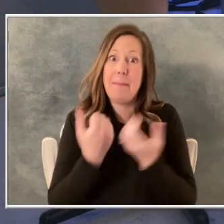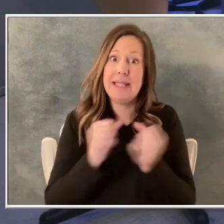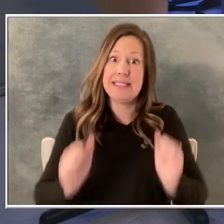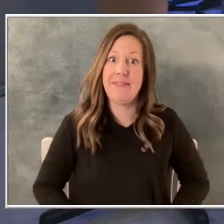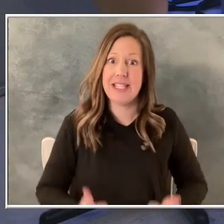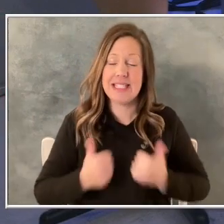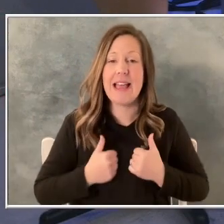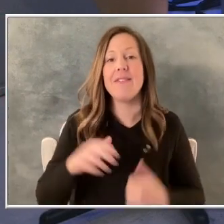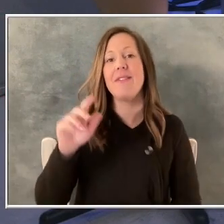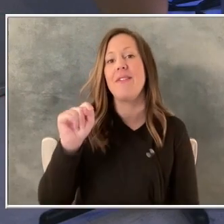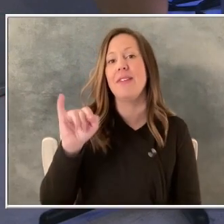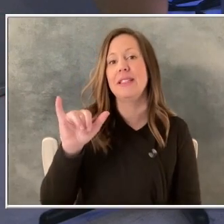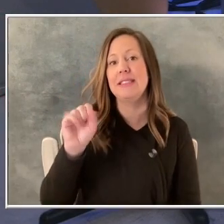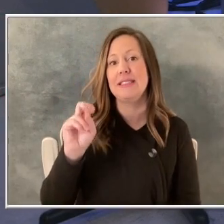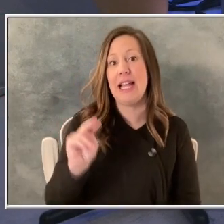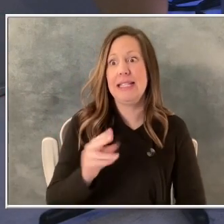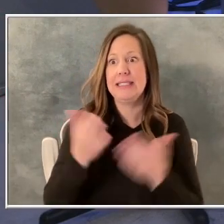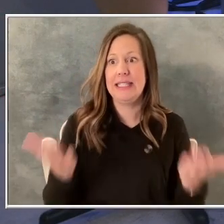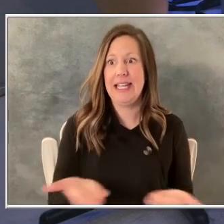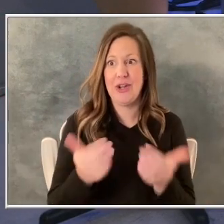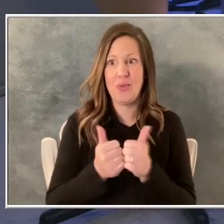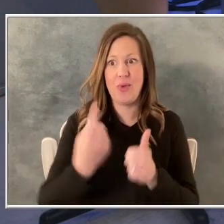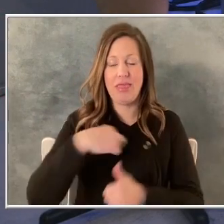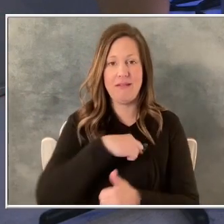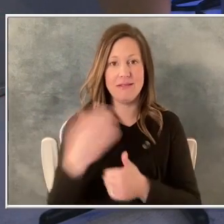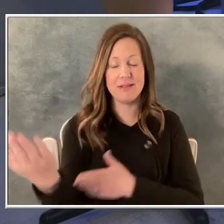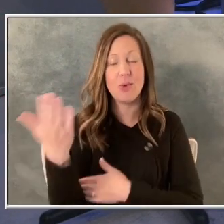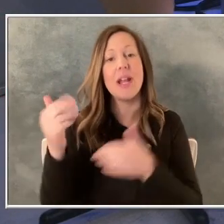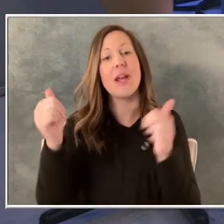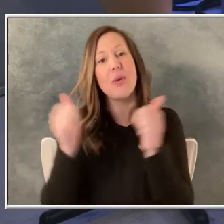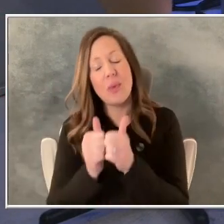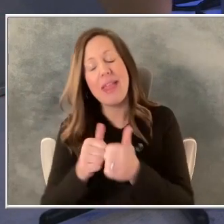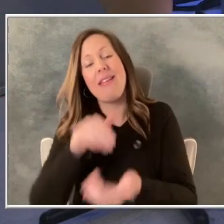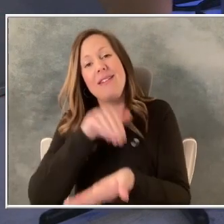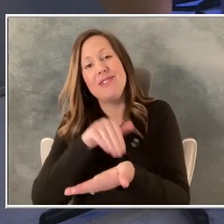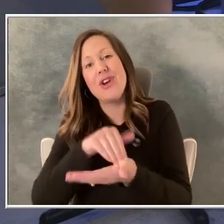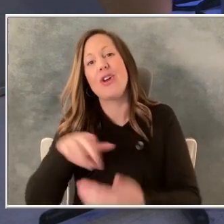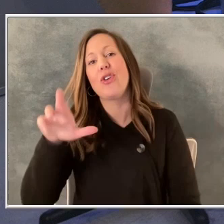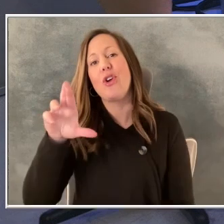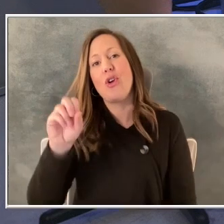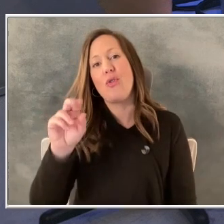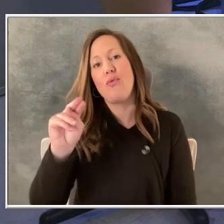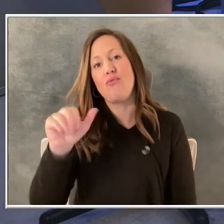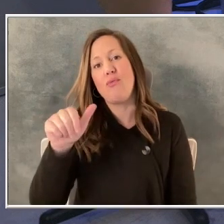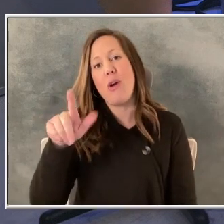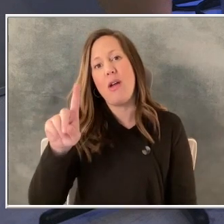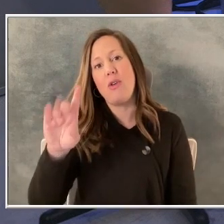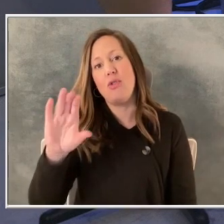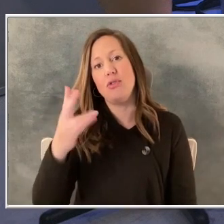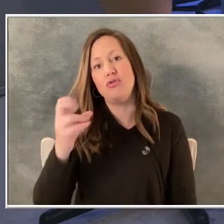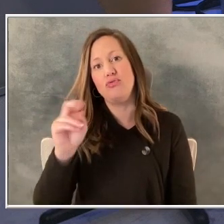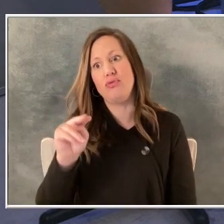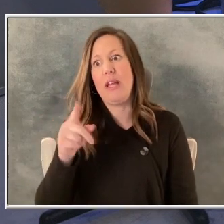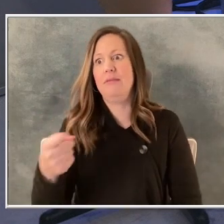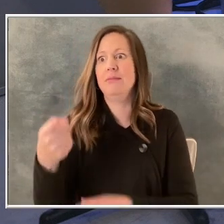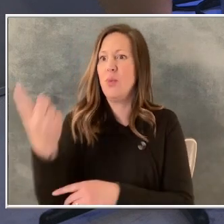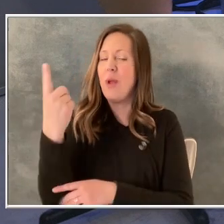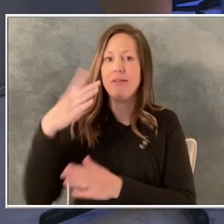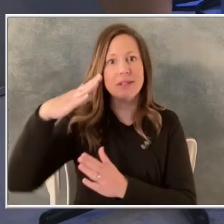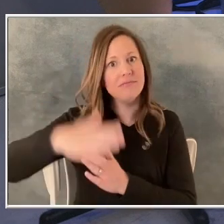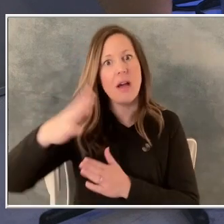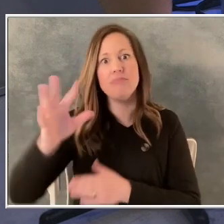here in studio with us this morning alongside radiation oncologist Dr. Ronald Chen. Dr. Chen is one of the country's leading experts in